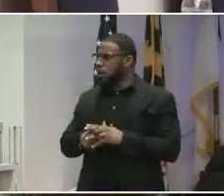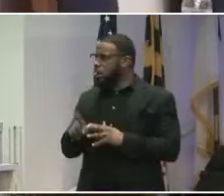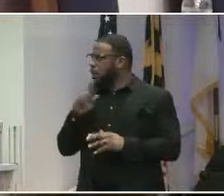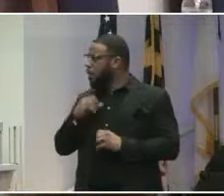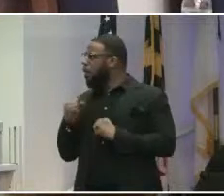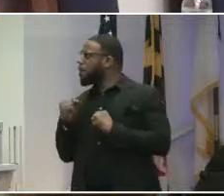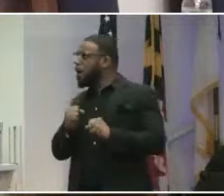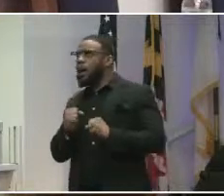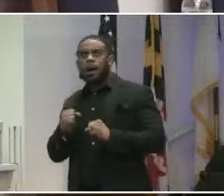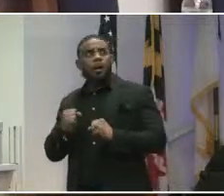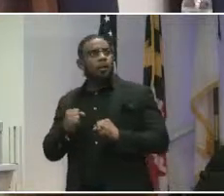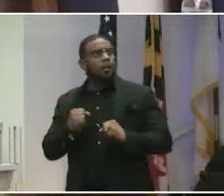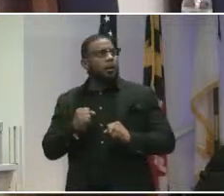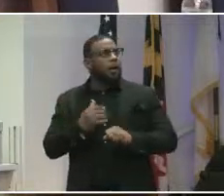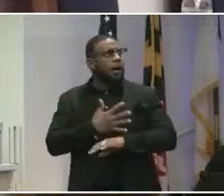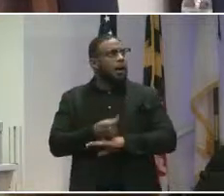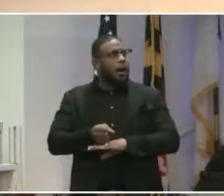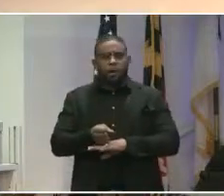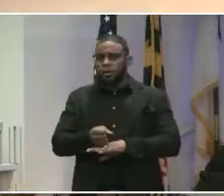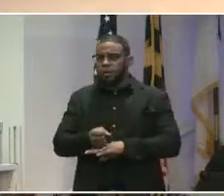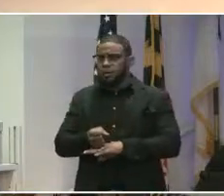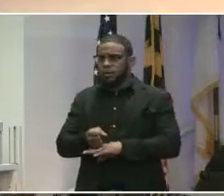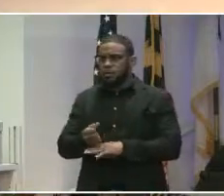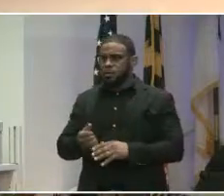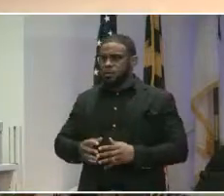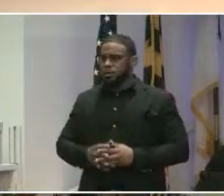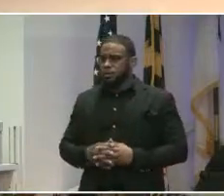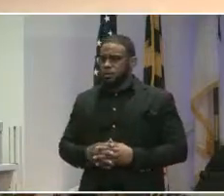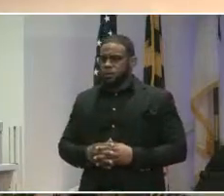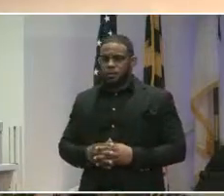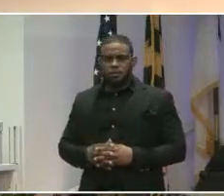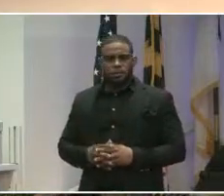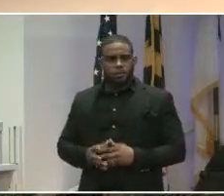power gonna go out again.